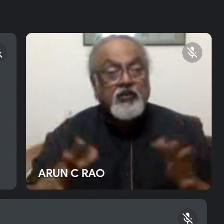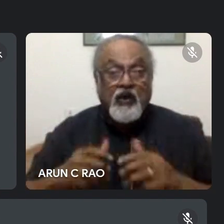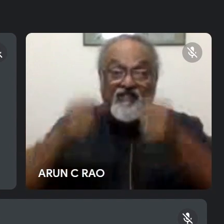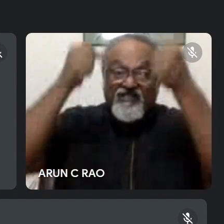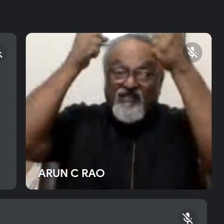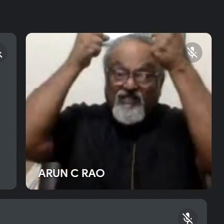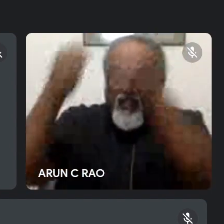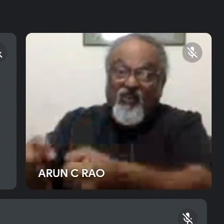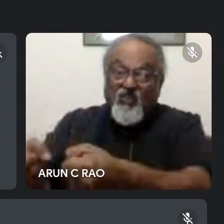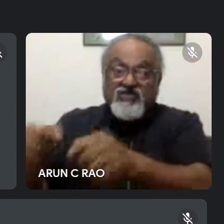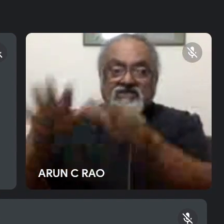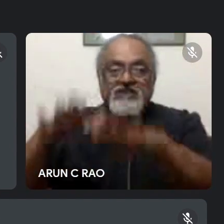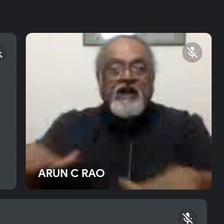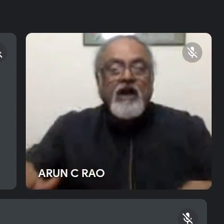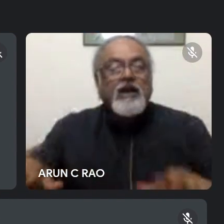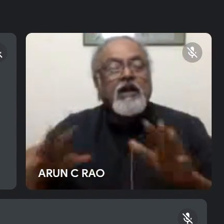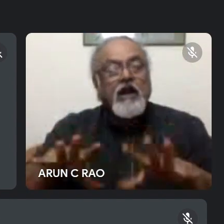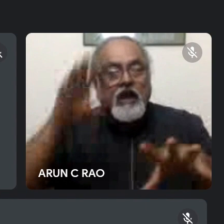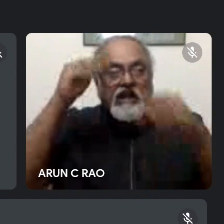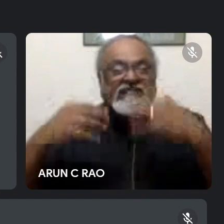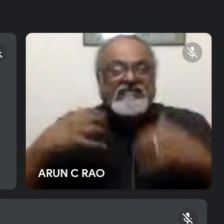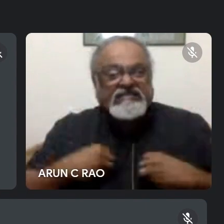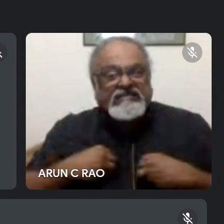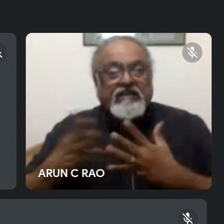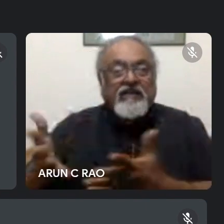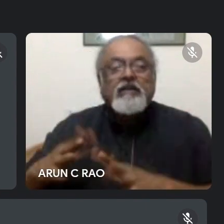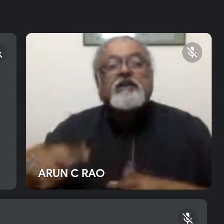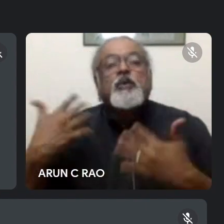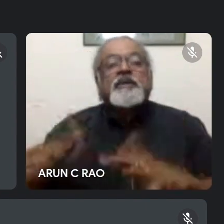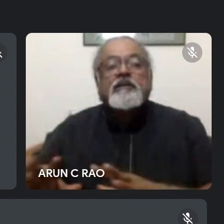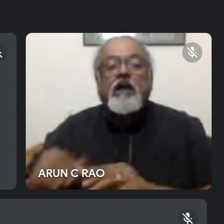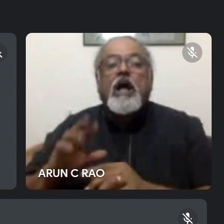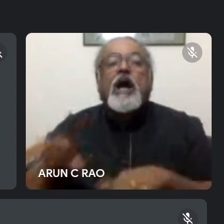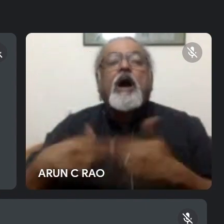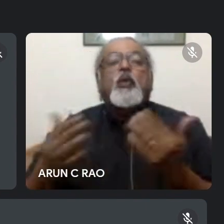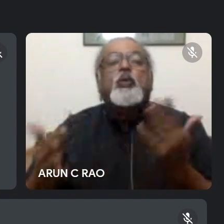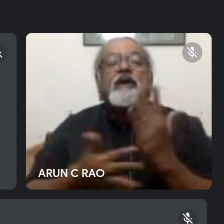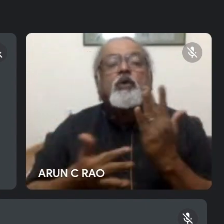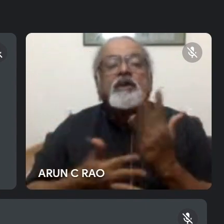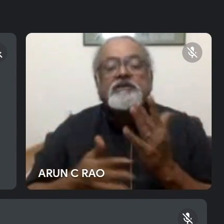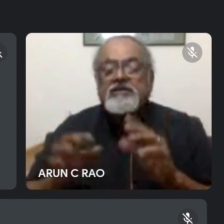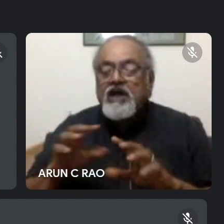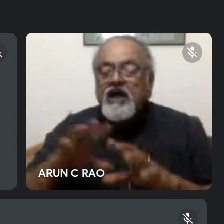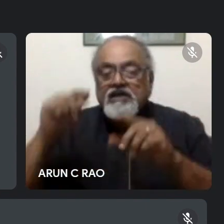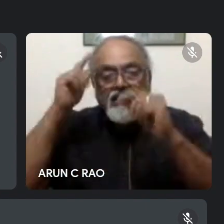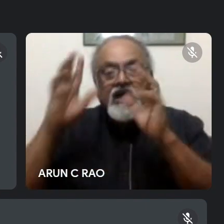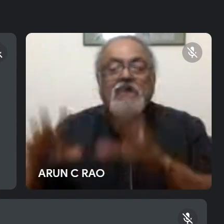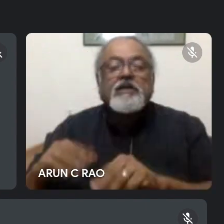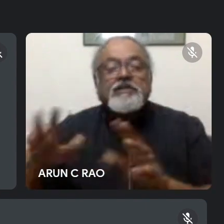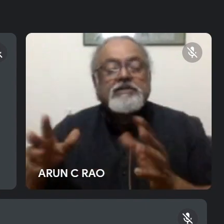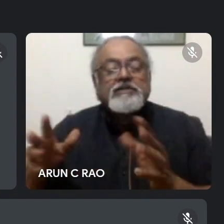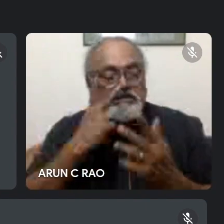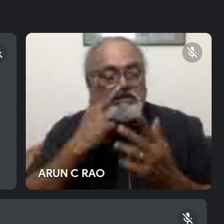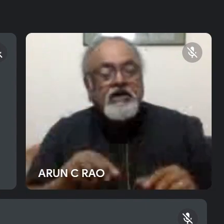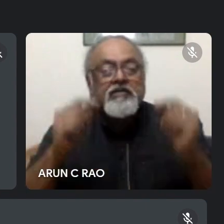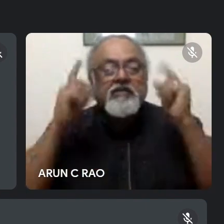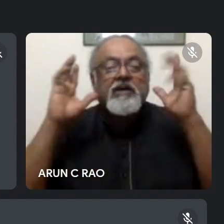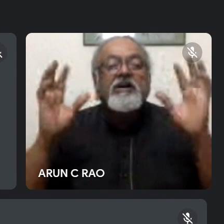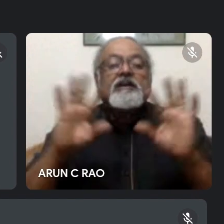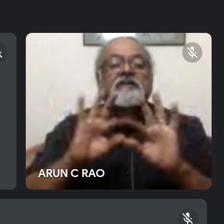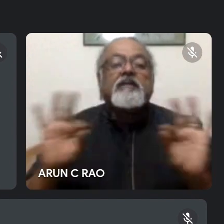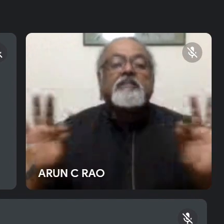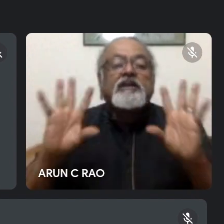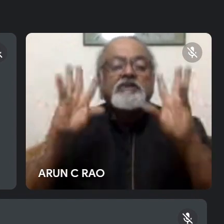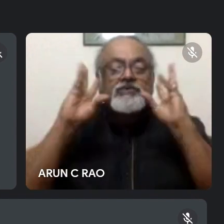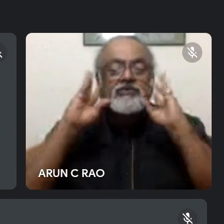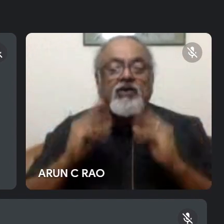learn something that they're struggling with, we should just teach them how to use it better, use these technologies better. So yeah. Yeah,